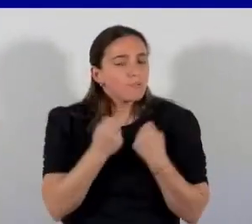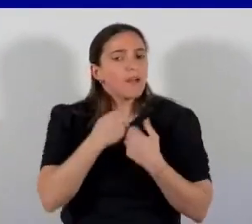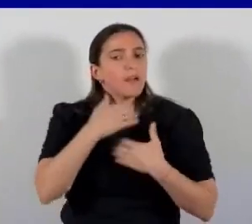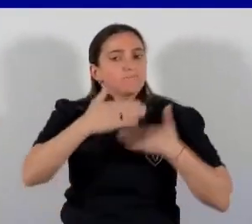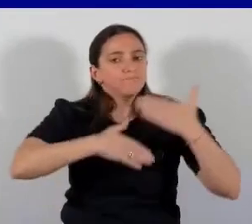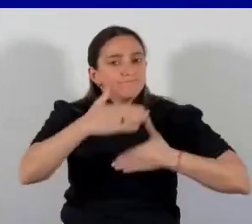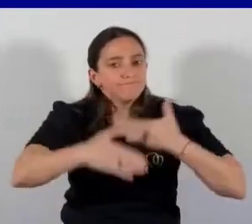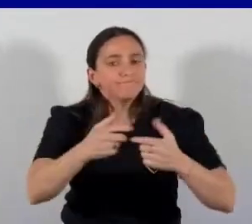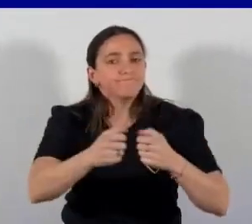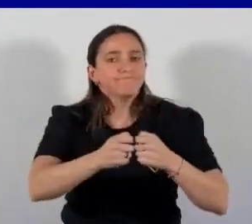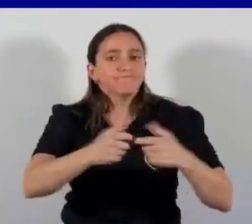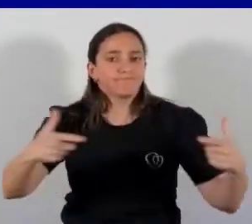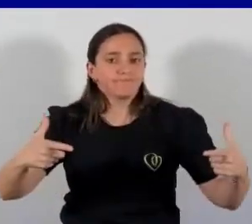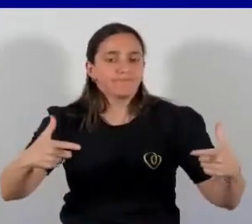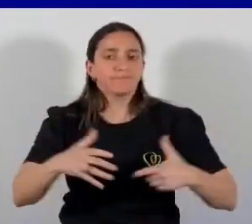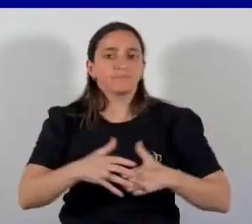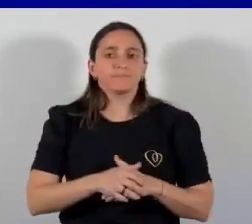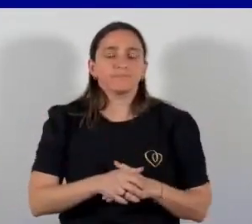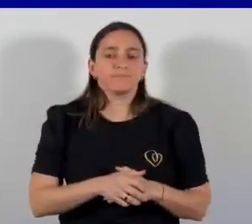we aim at economic growth.